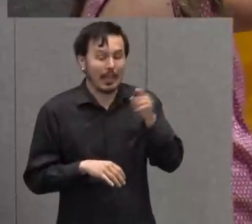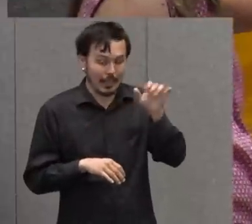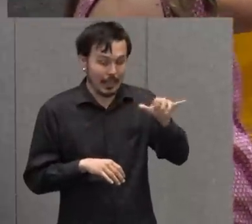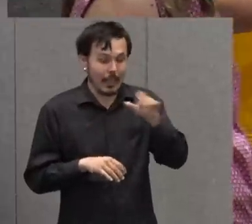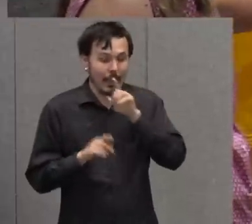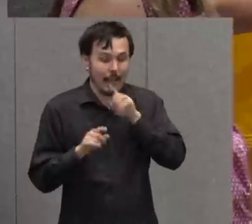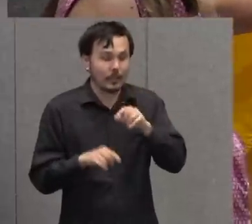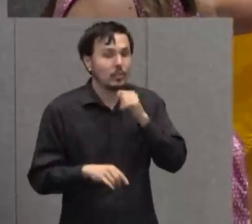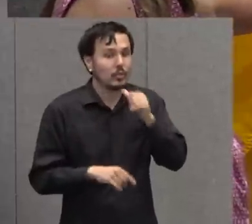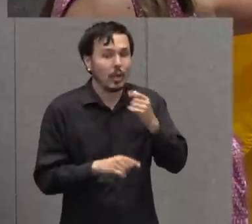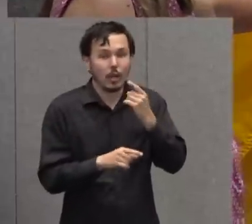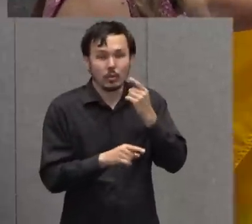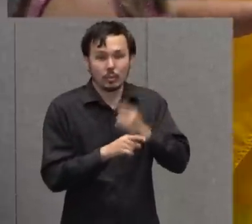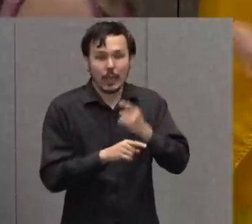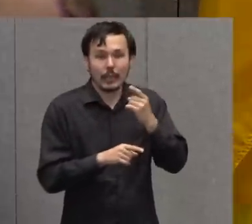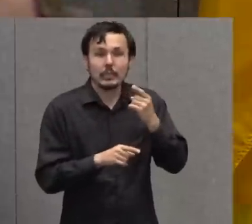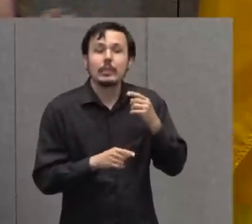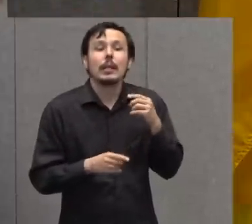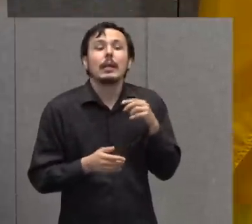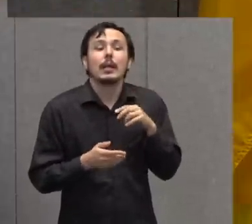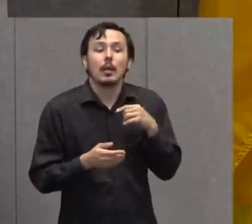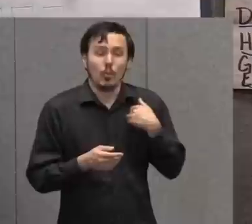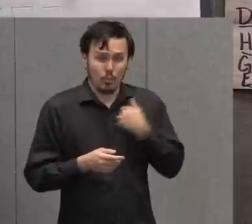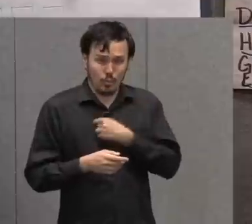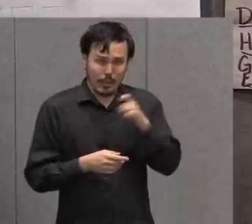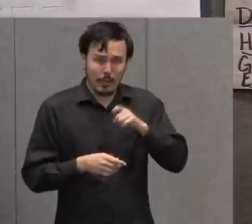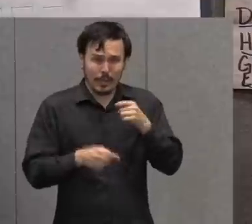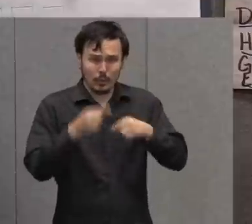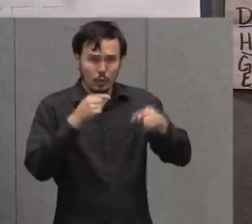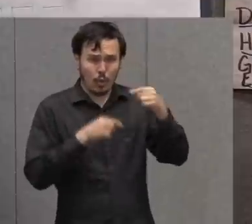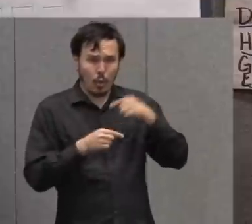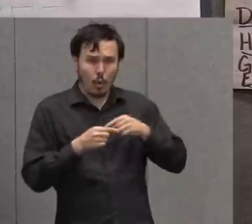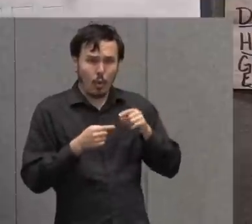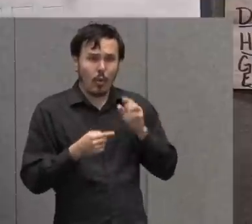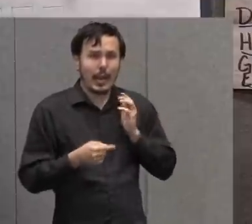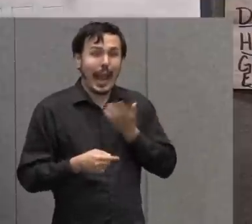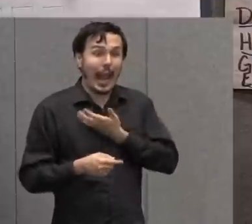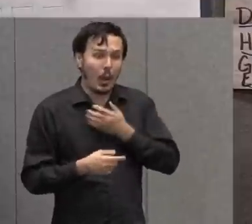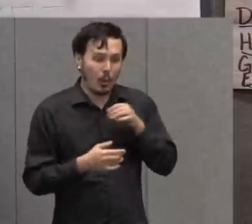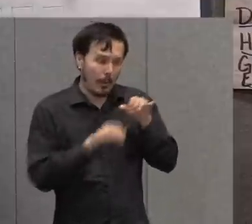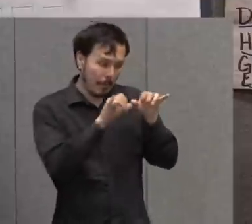and try to figure that out to see if she is or is not.